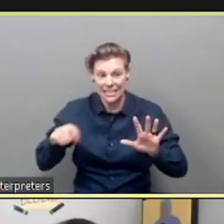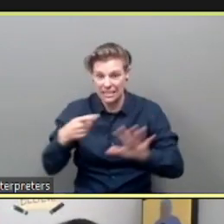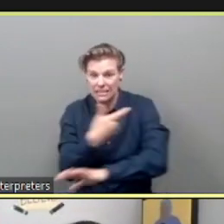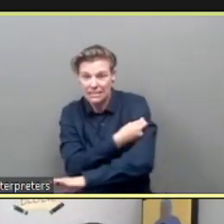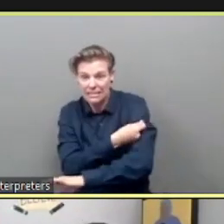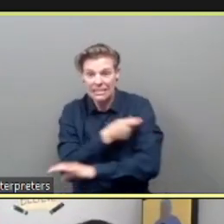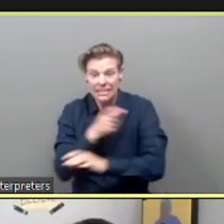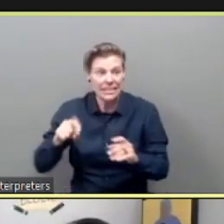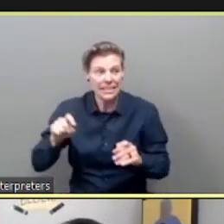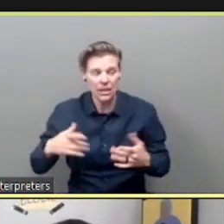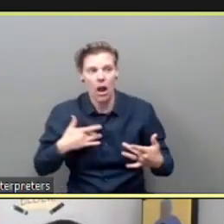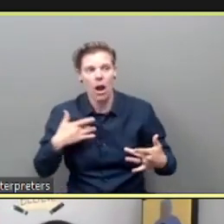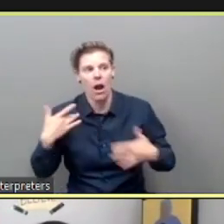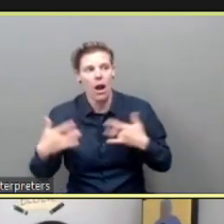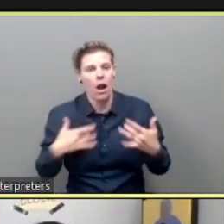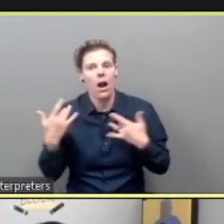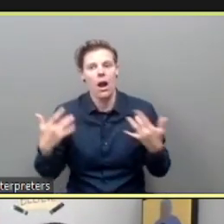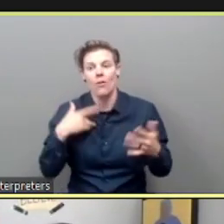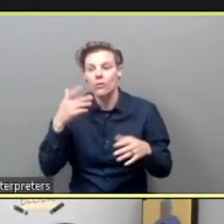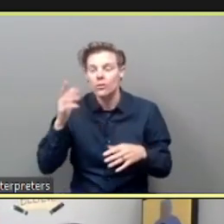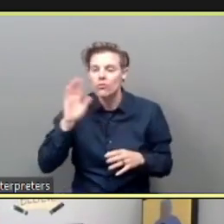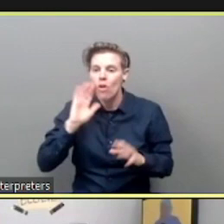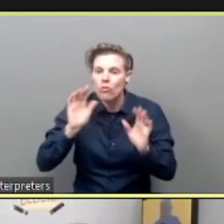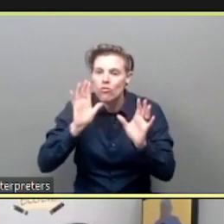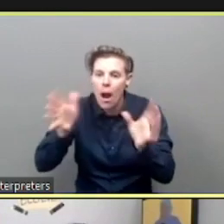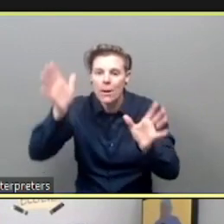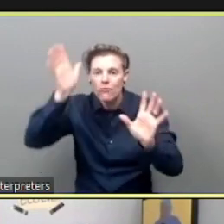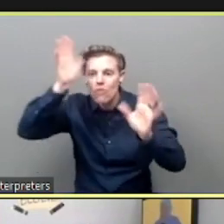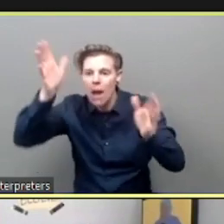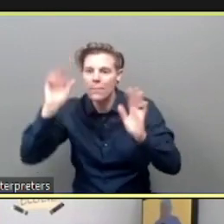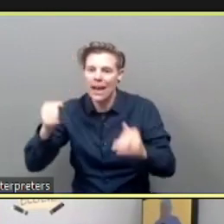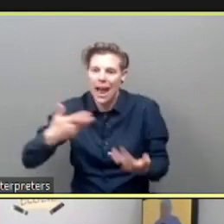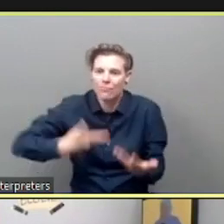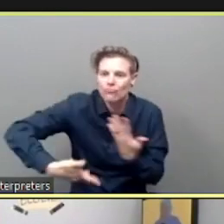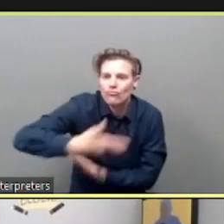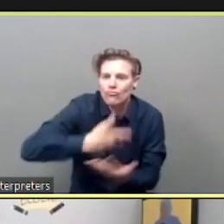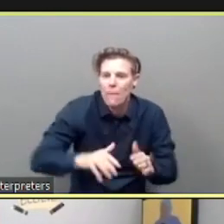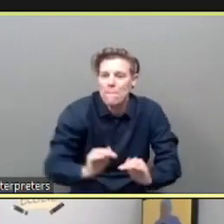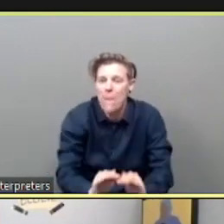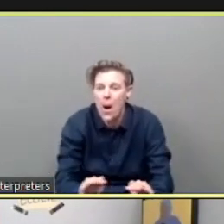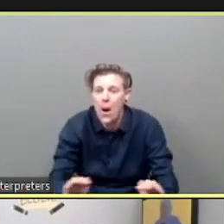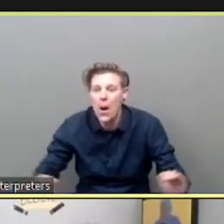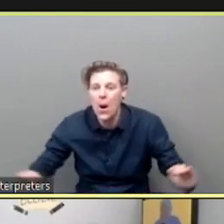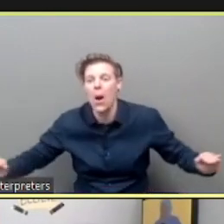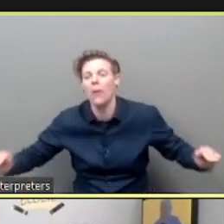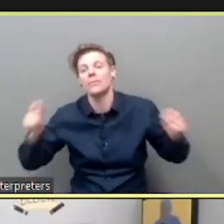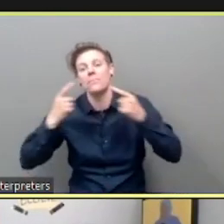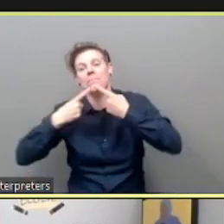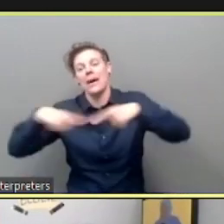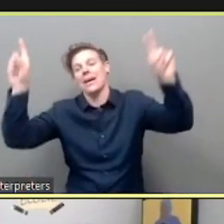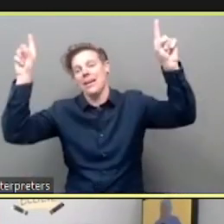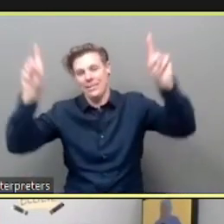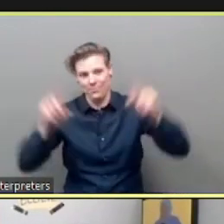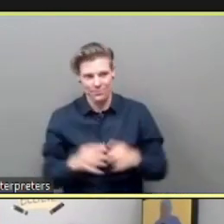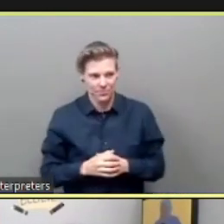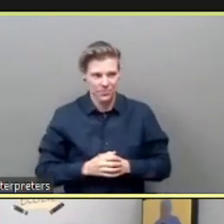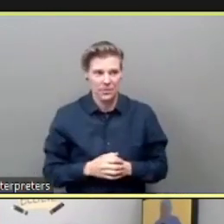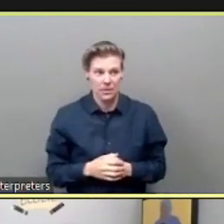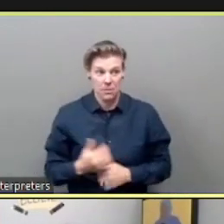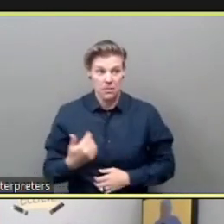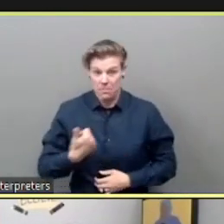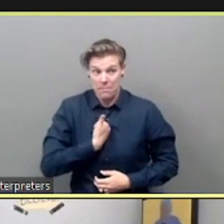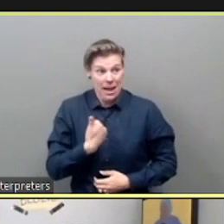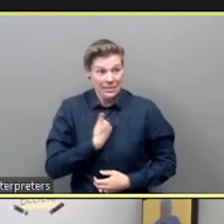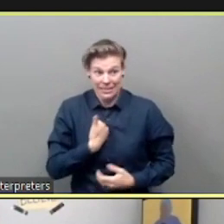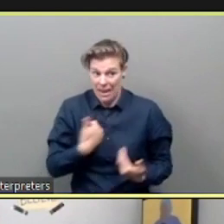grandkids. This is a really great moment for us. So next slide. And I don't have a 5 to 11-year-old, but I